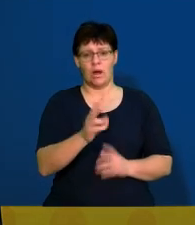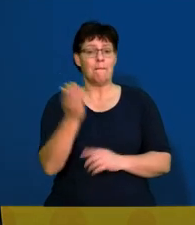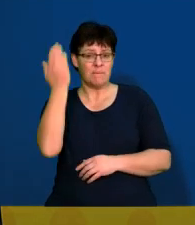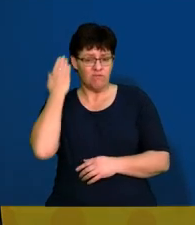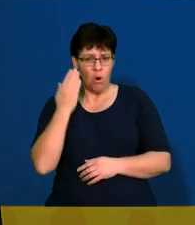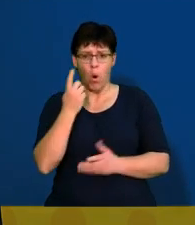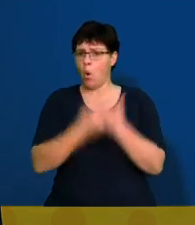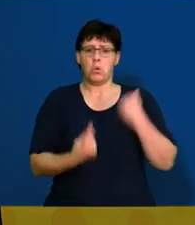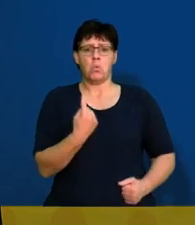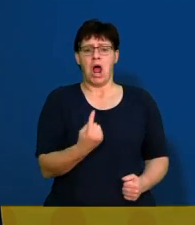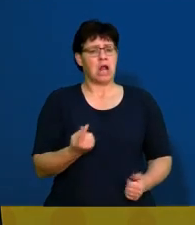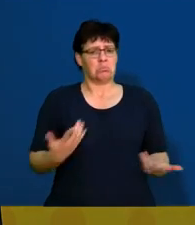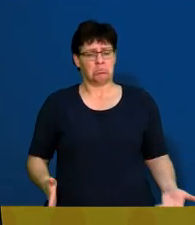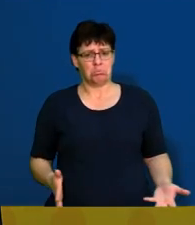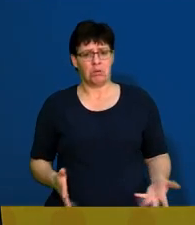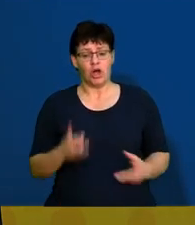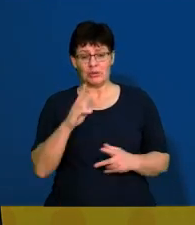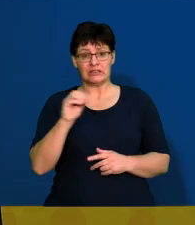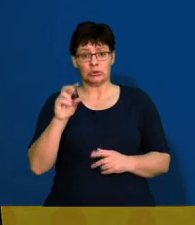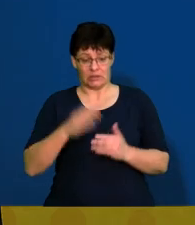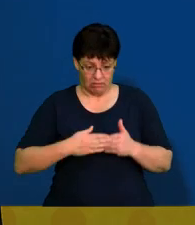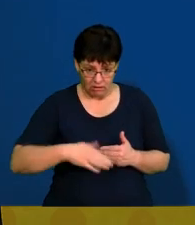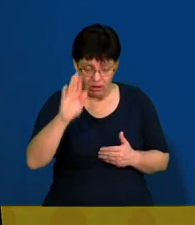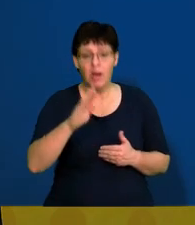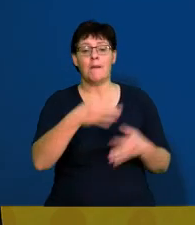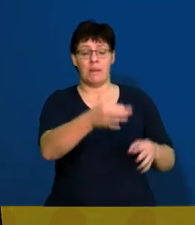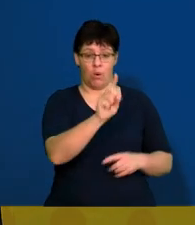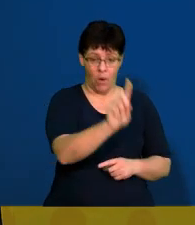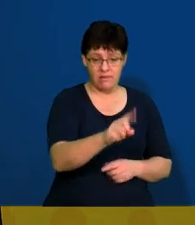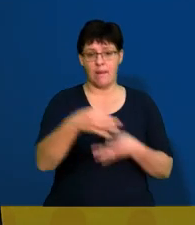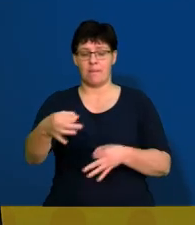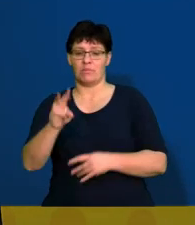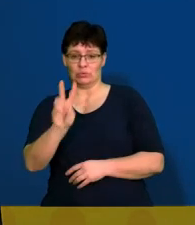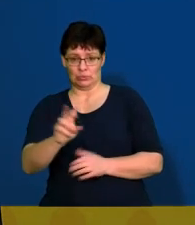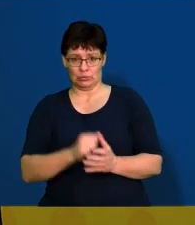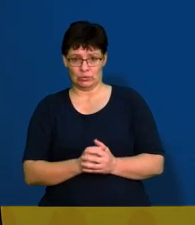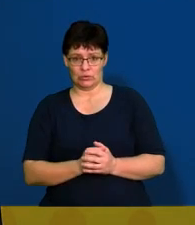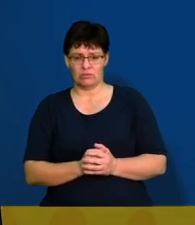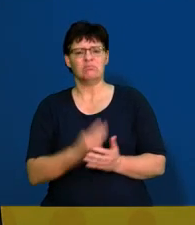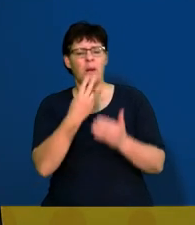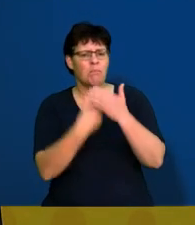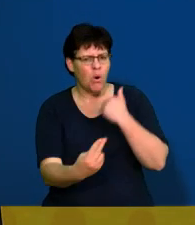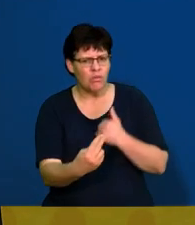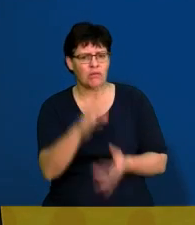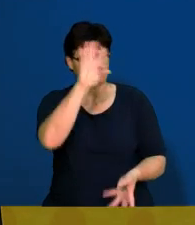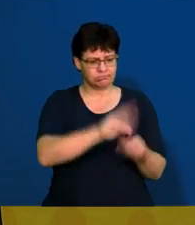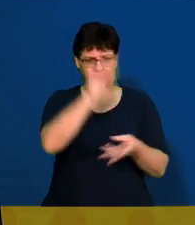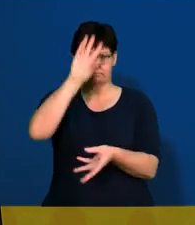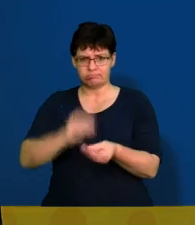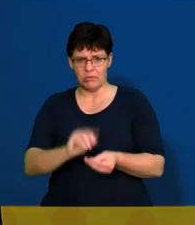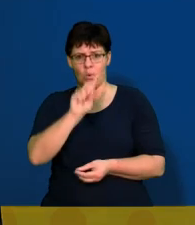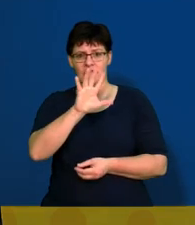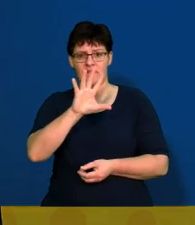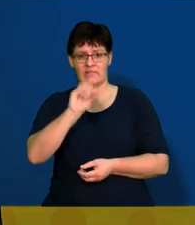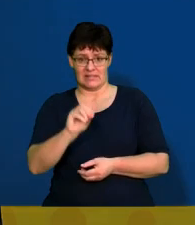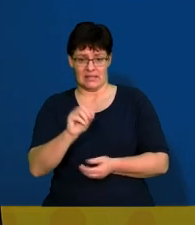1 paper. So you'll be writing Paper 1 and Paper 2. They are both out of 150 marks, and they're 2 hours